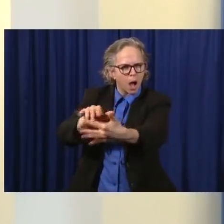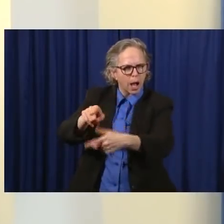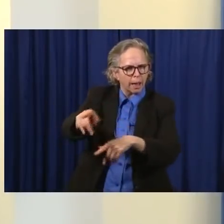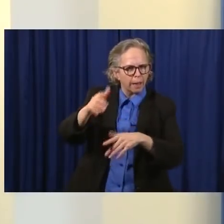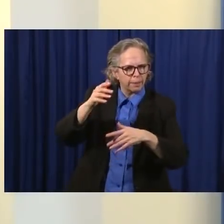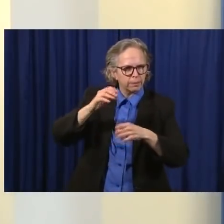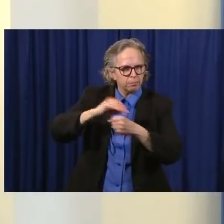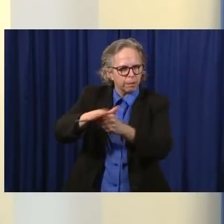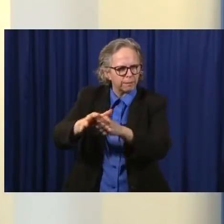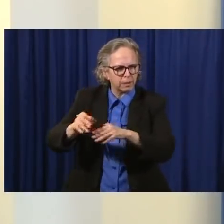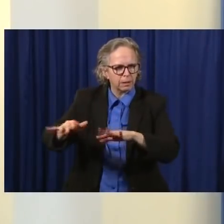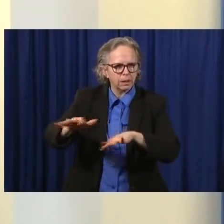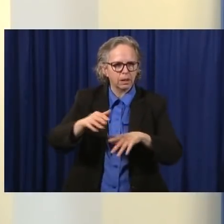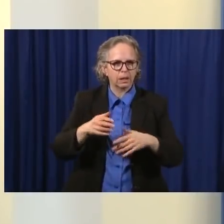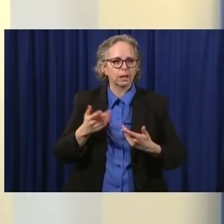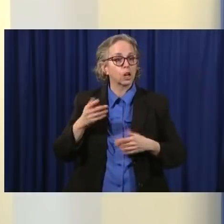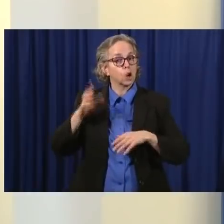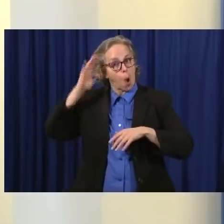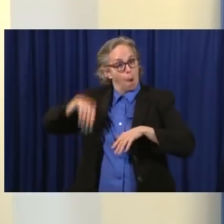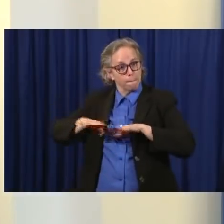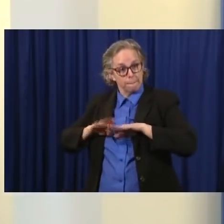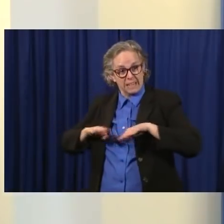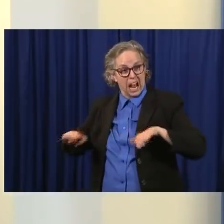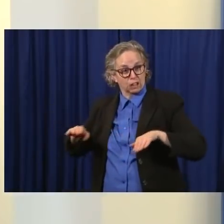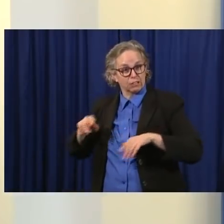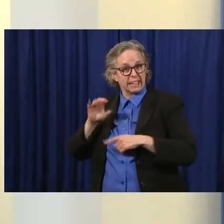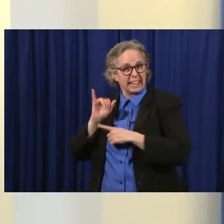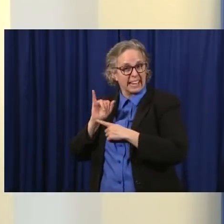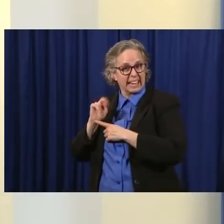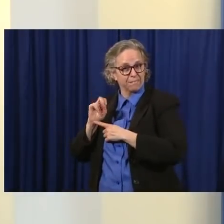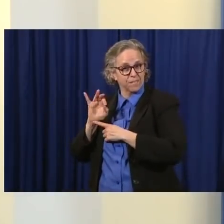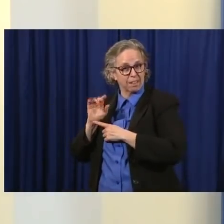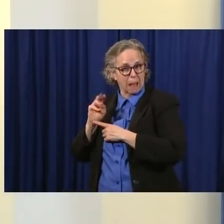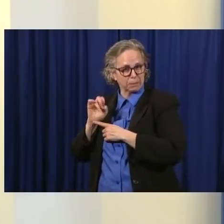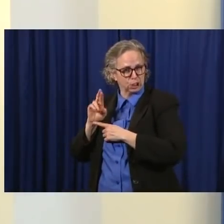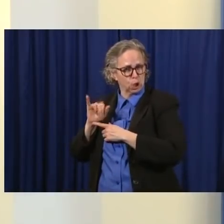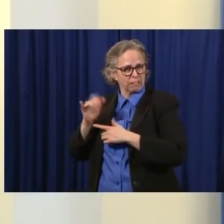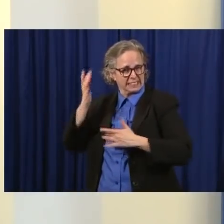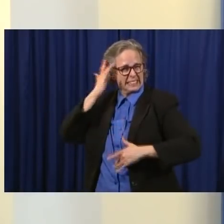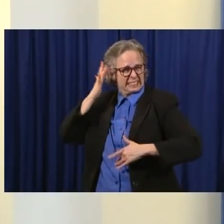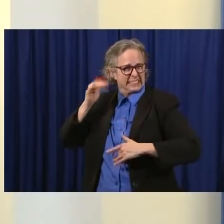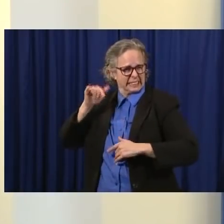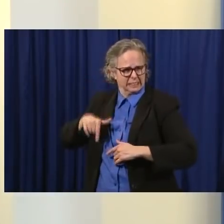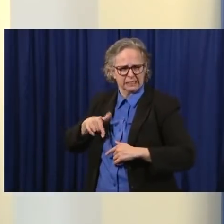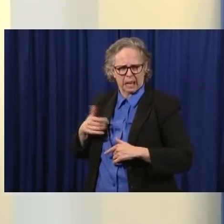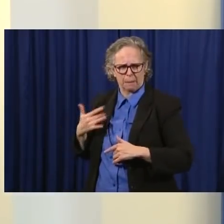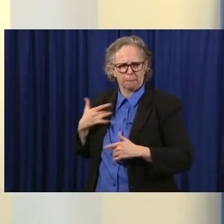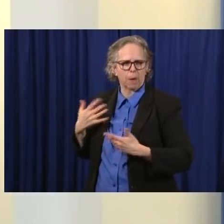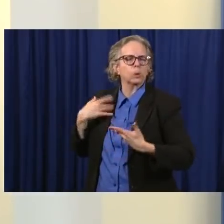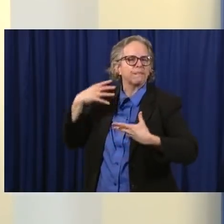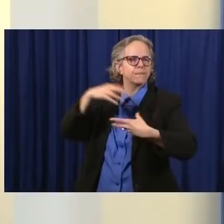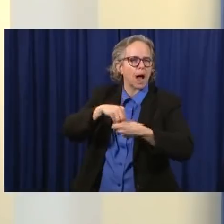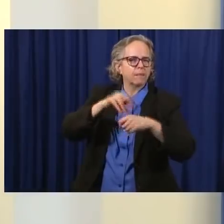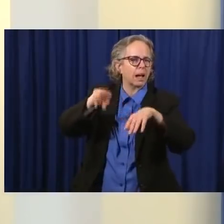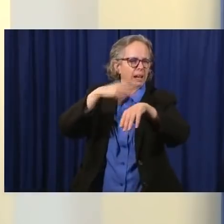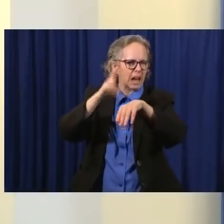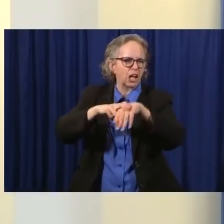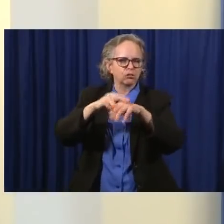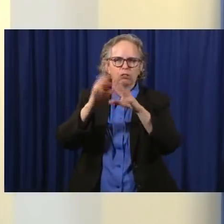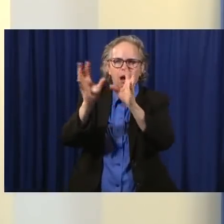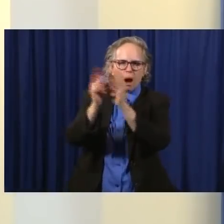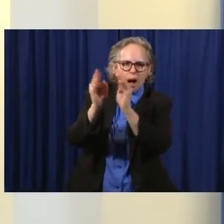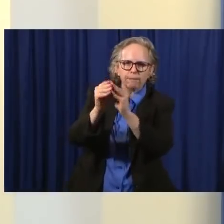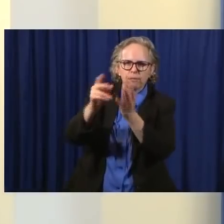I had the opportunity to be on a national call the other night and hear from Dr. Howard Zucker, who is